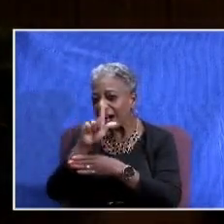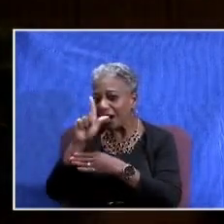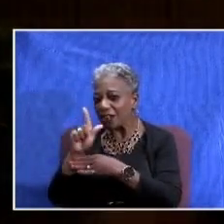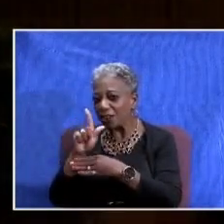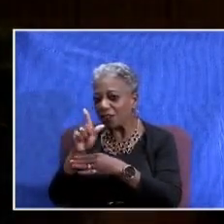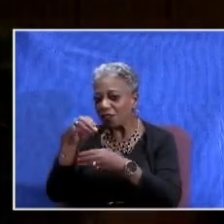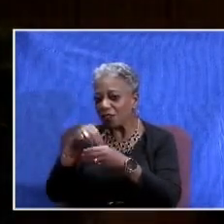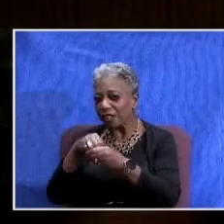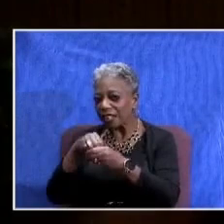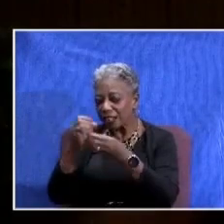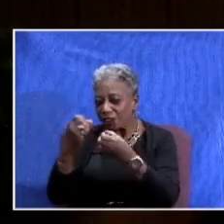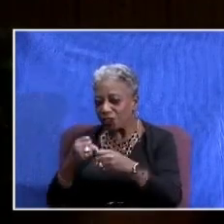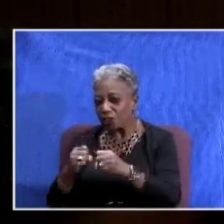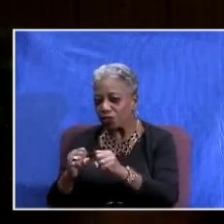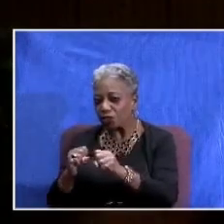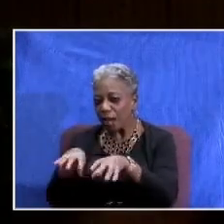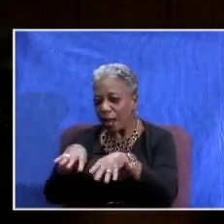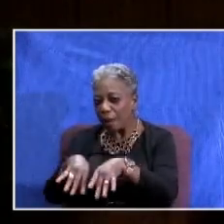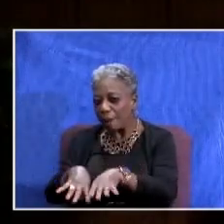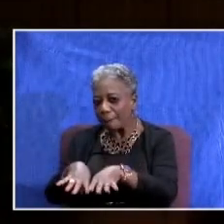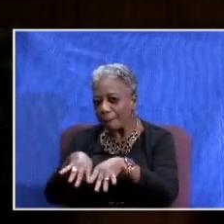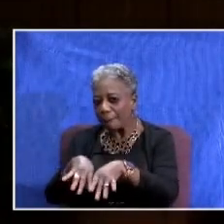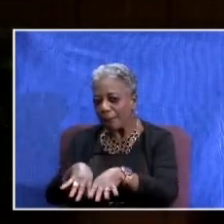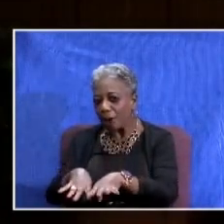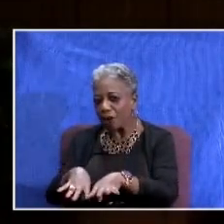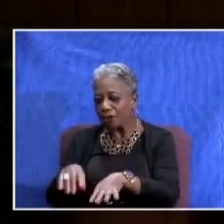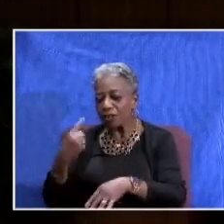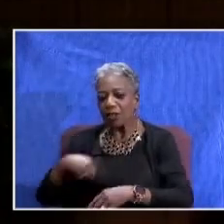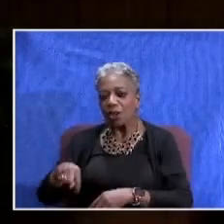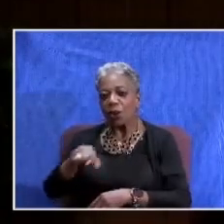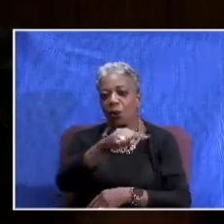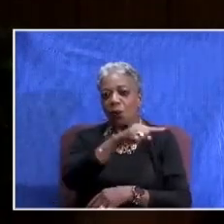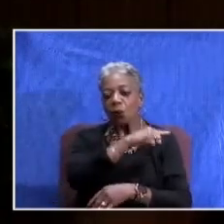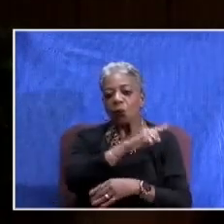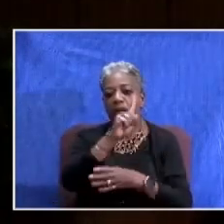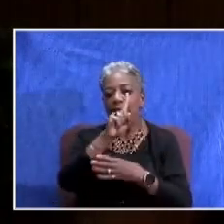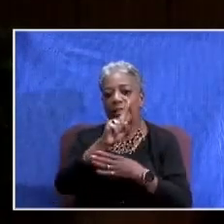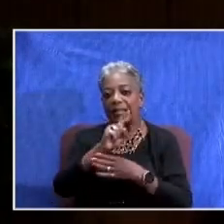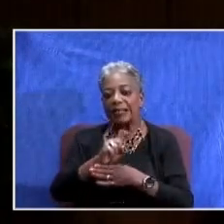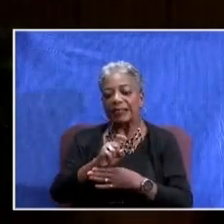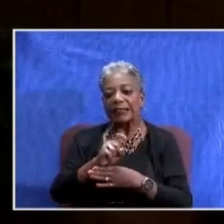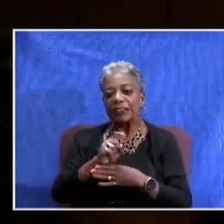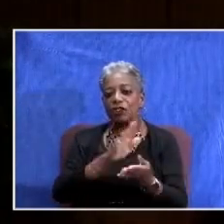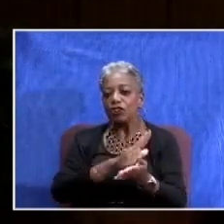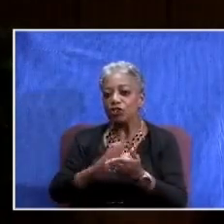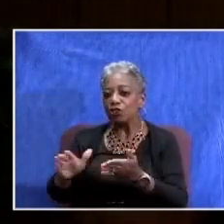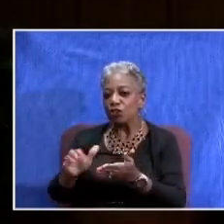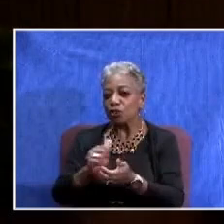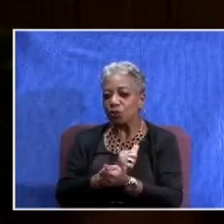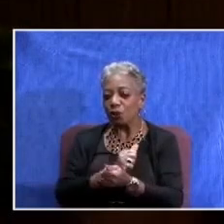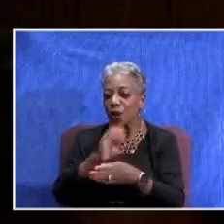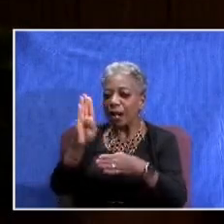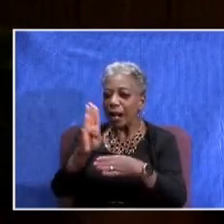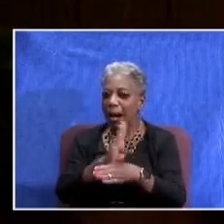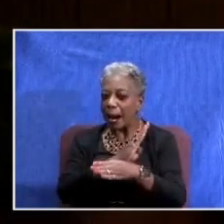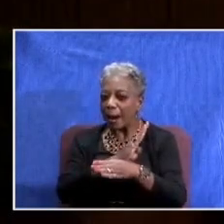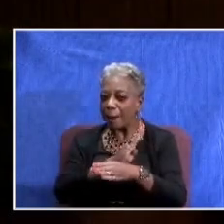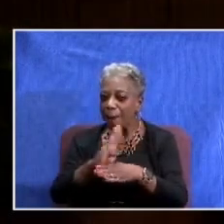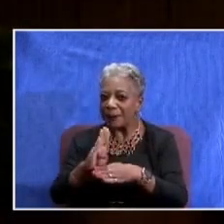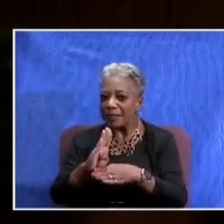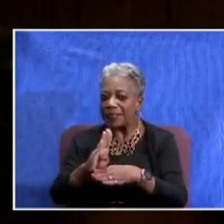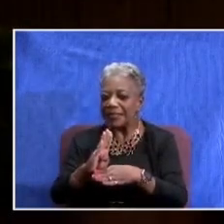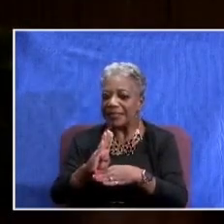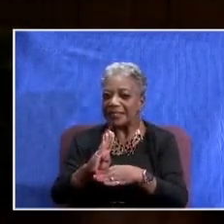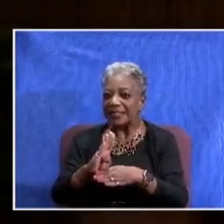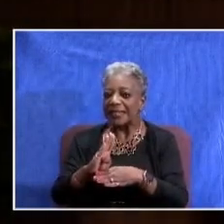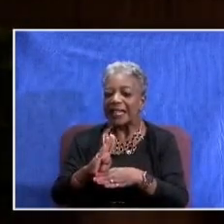Driving us crazy. We got to board up our businesses. It's messing with our money. They are driving. It's not